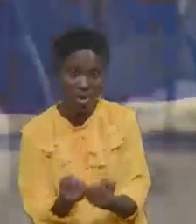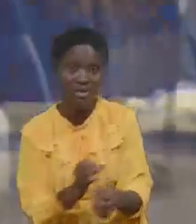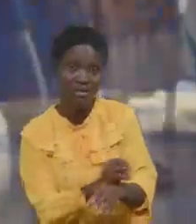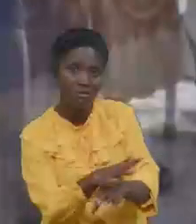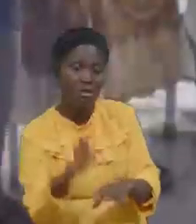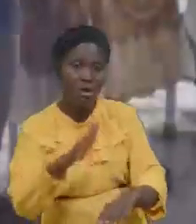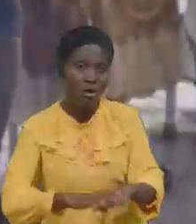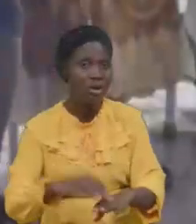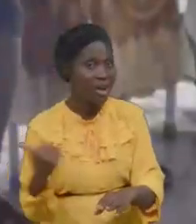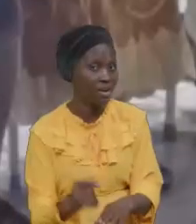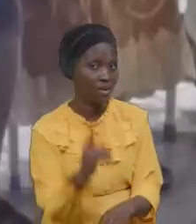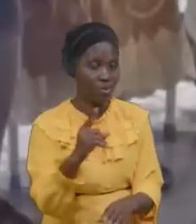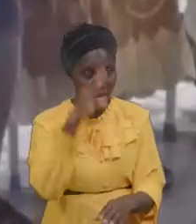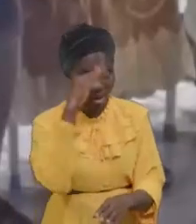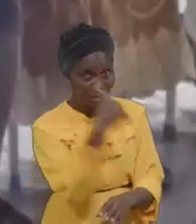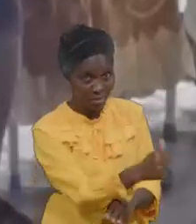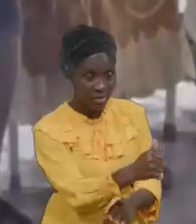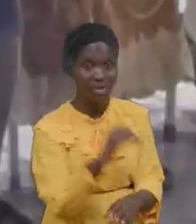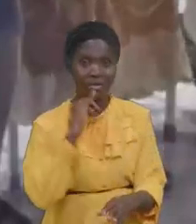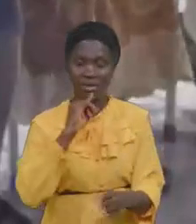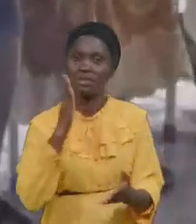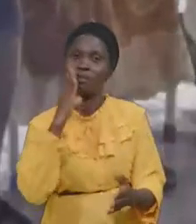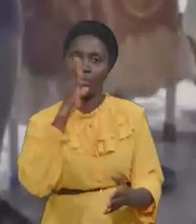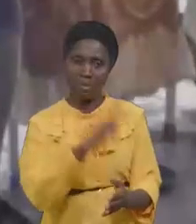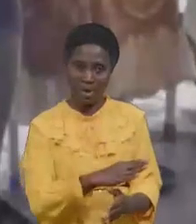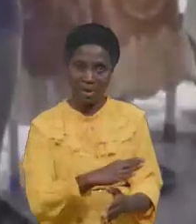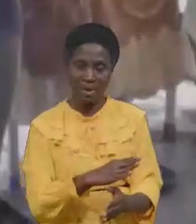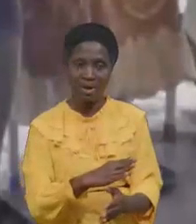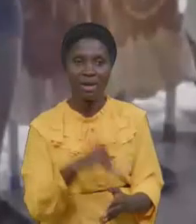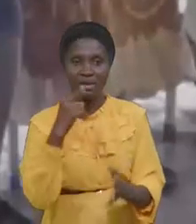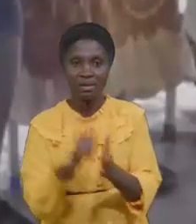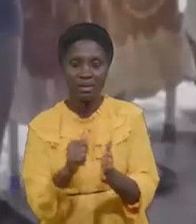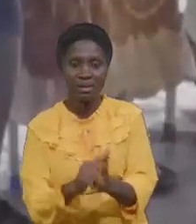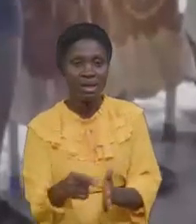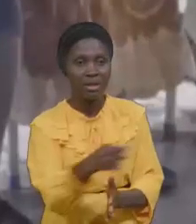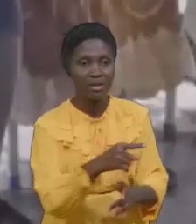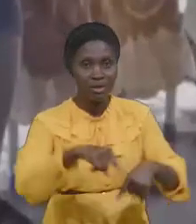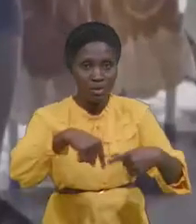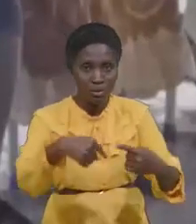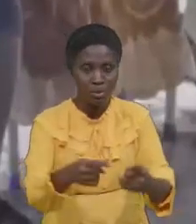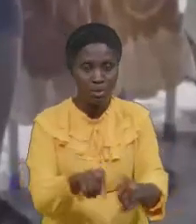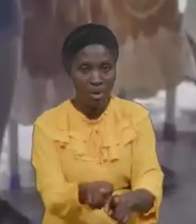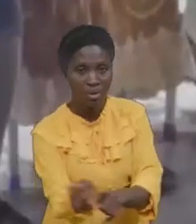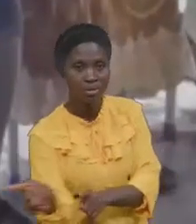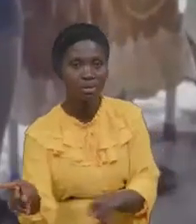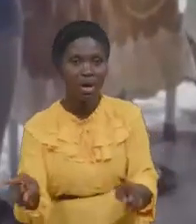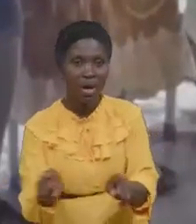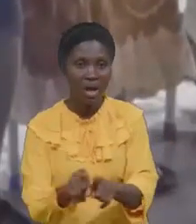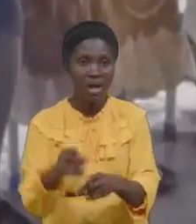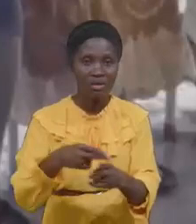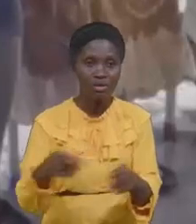this. They go astray as soon as they be born,